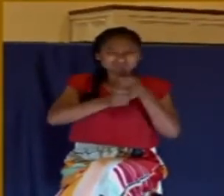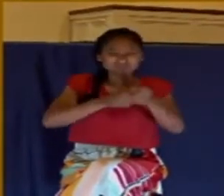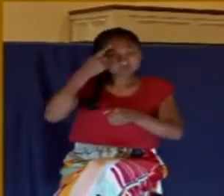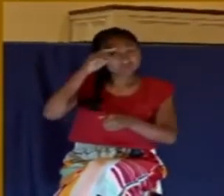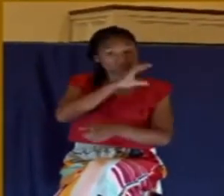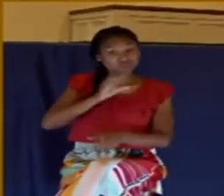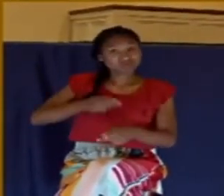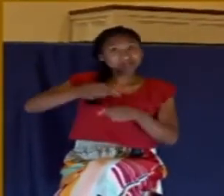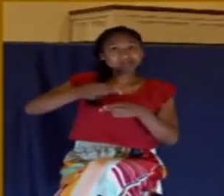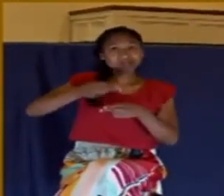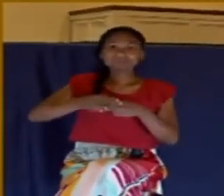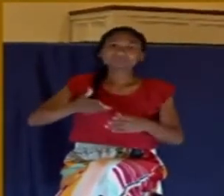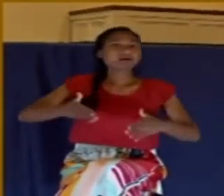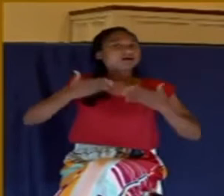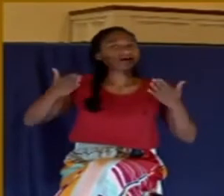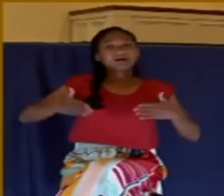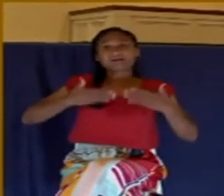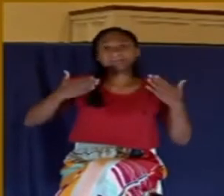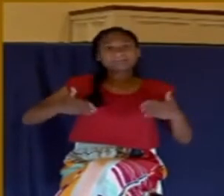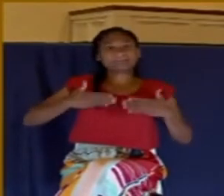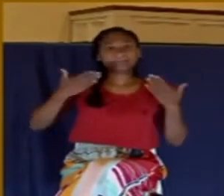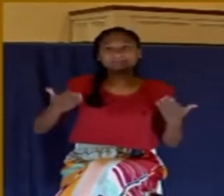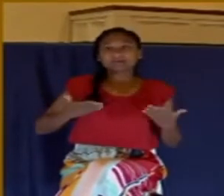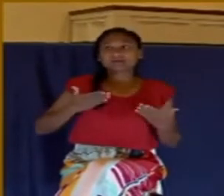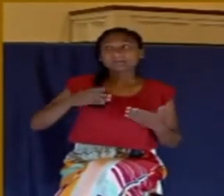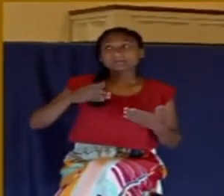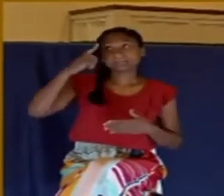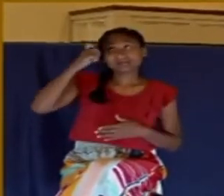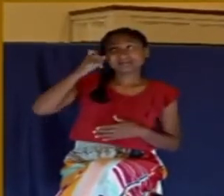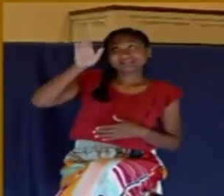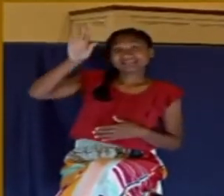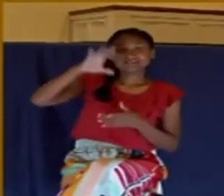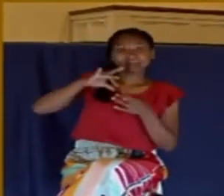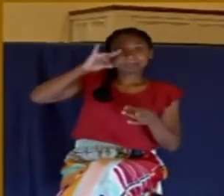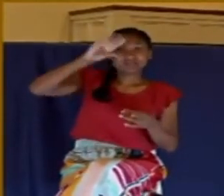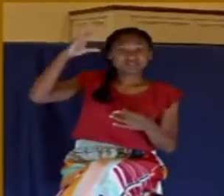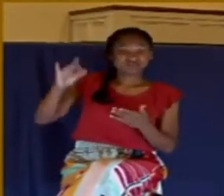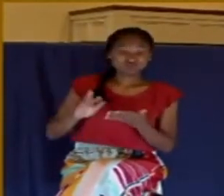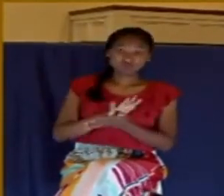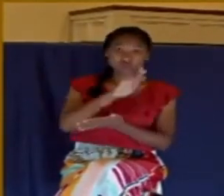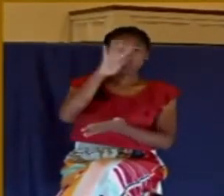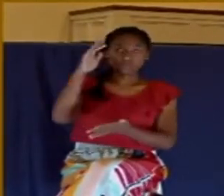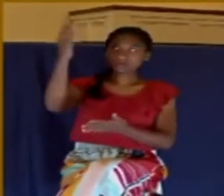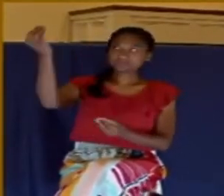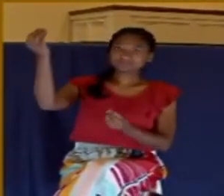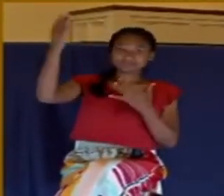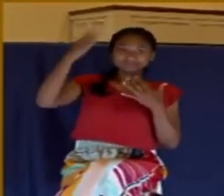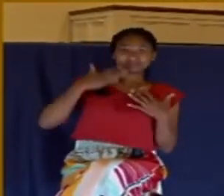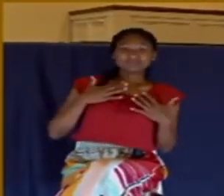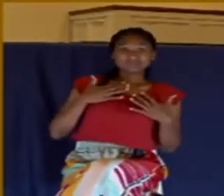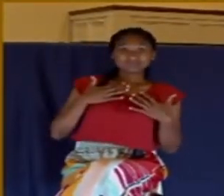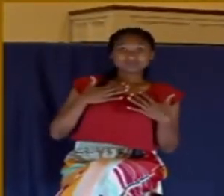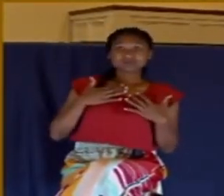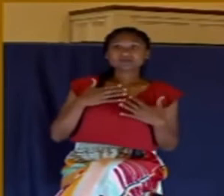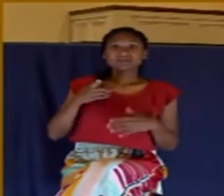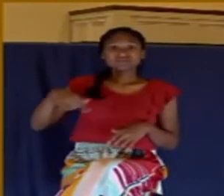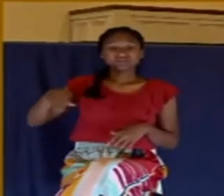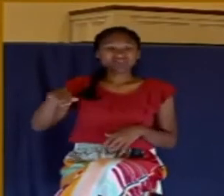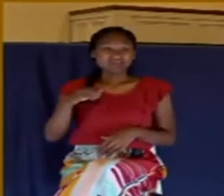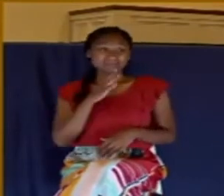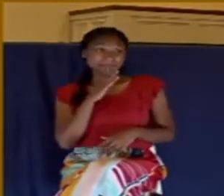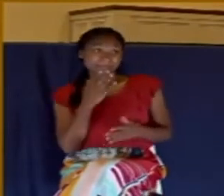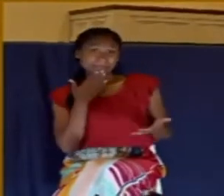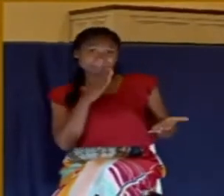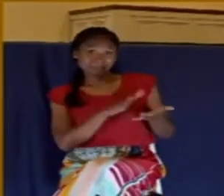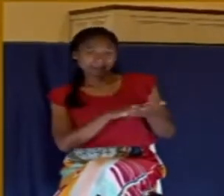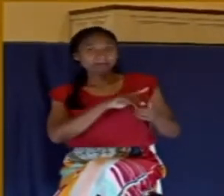are ye, for the spirit of glory and of God rests upon you. And on their part he's evil spoken of, but on your part he is